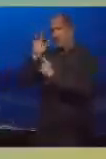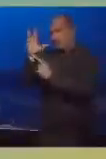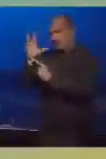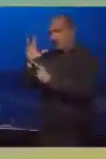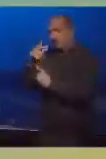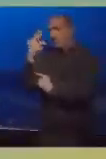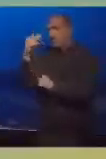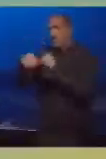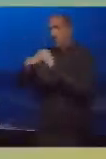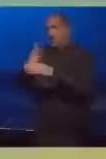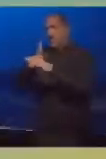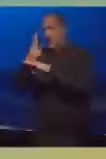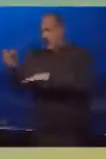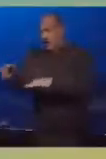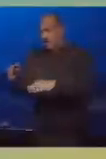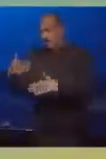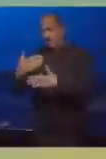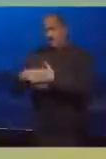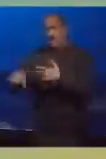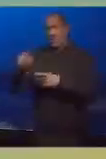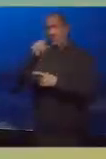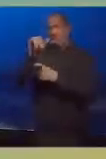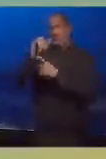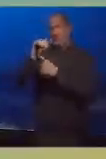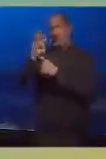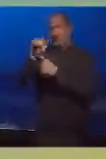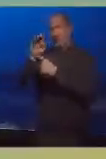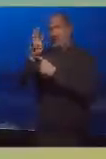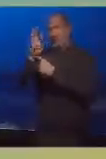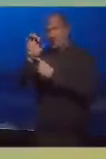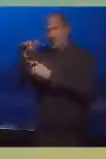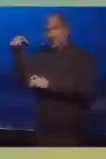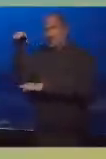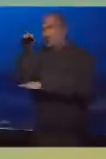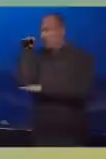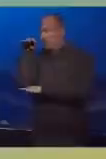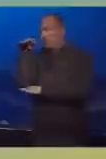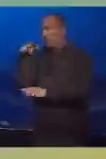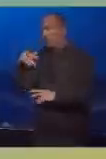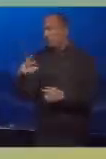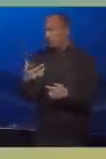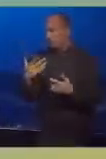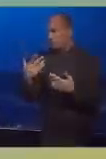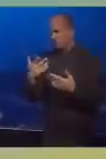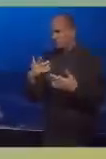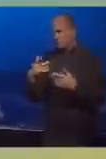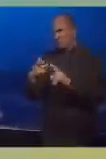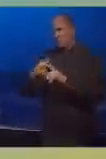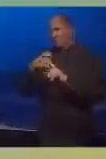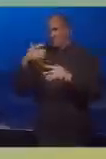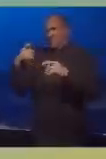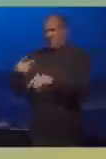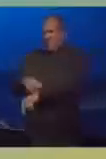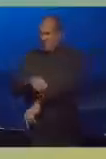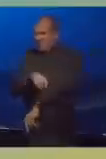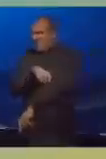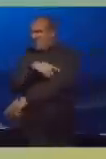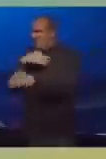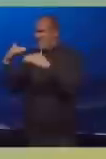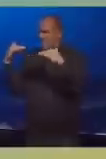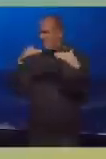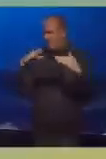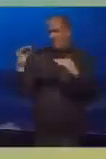1993, 13 years after the nation of Zimbabwe was birthed from a long, brutal war of liberation from